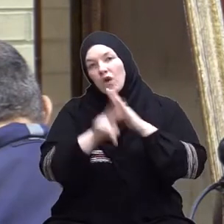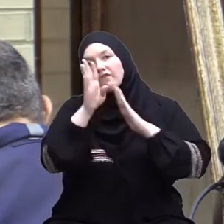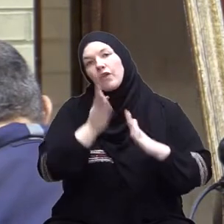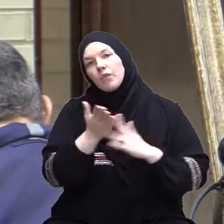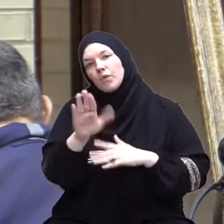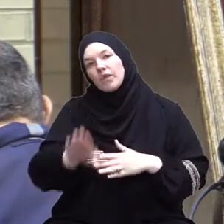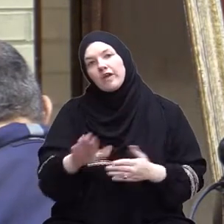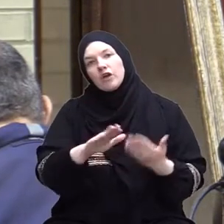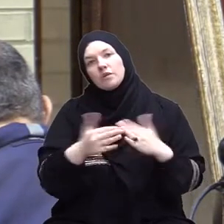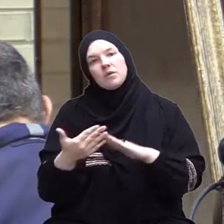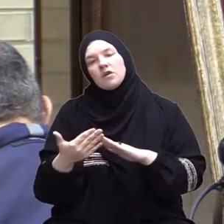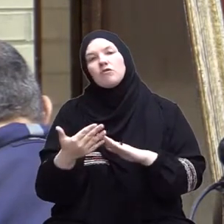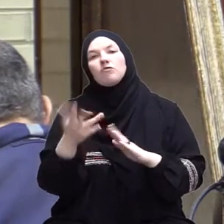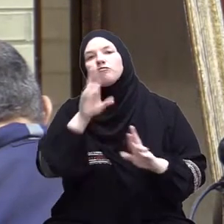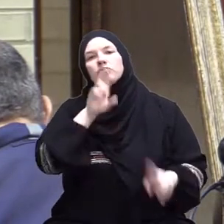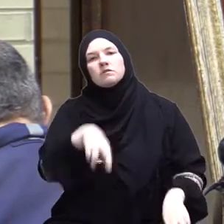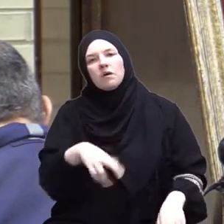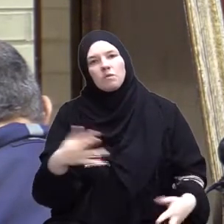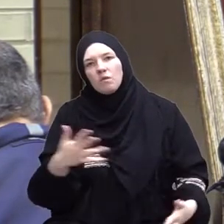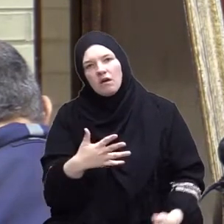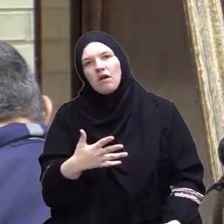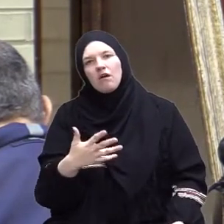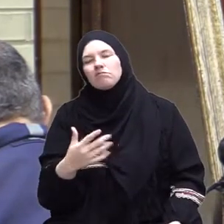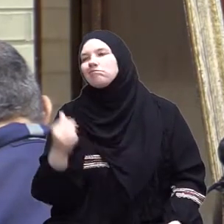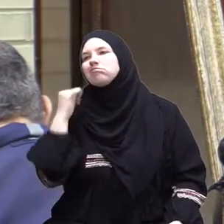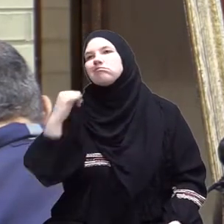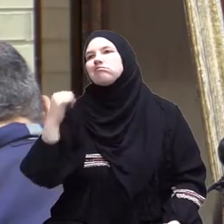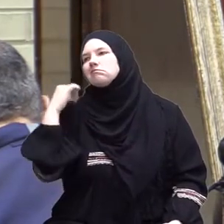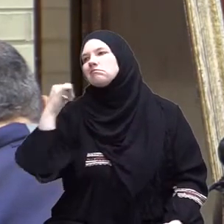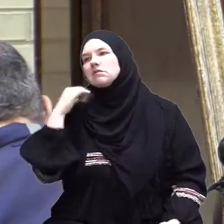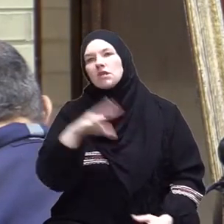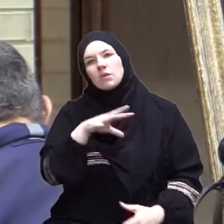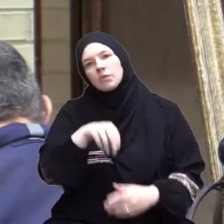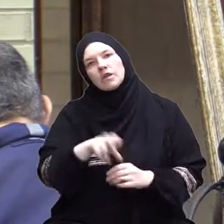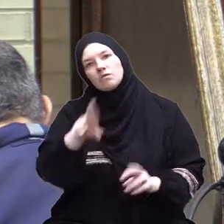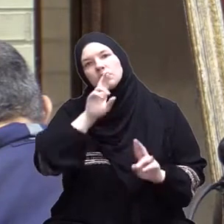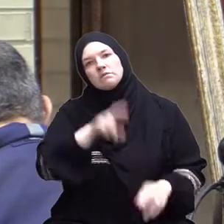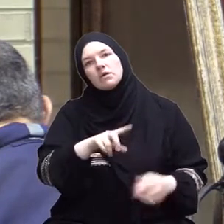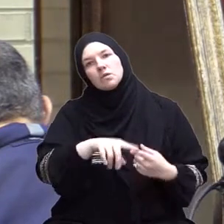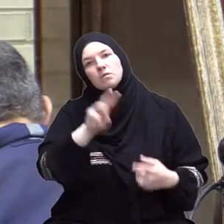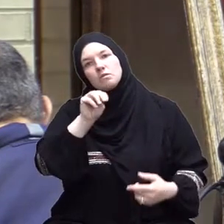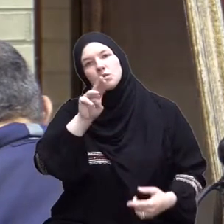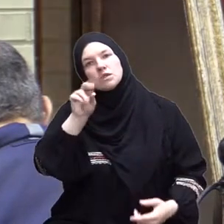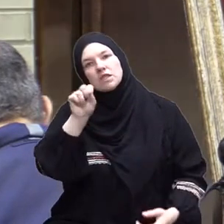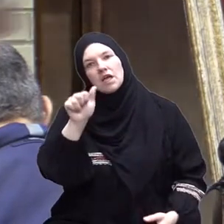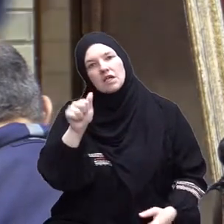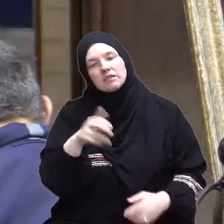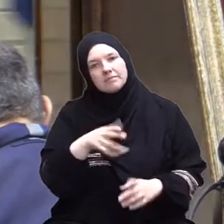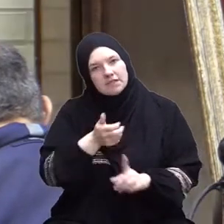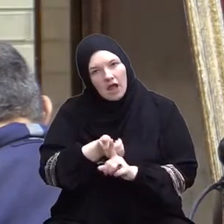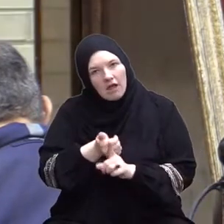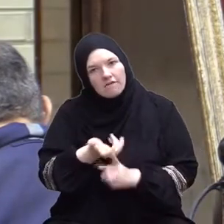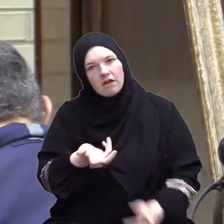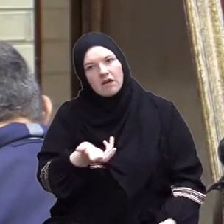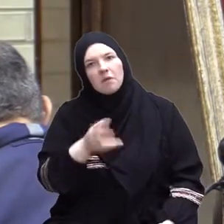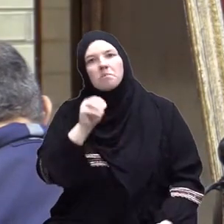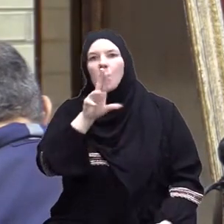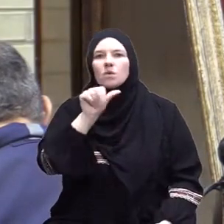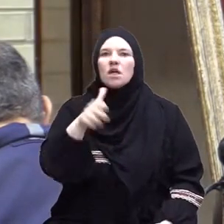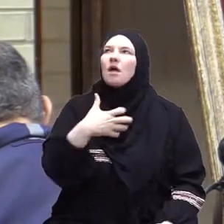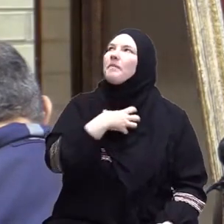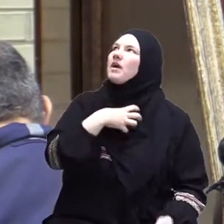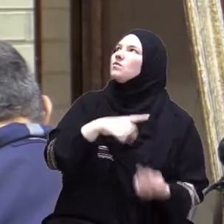their response was quite miserable, including the response to Moses himself. And he complained to